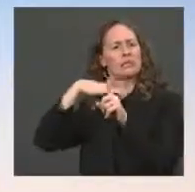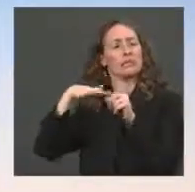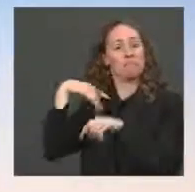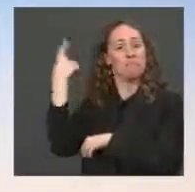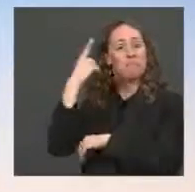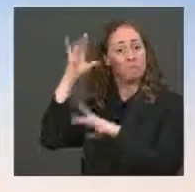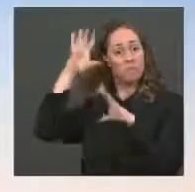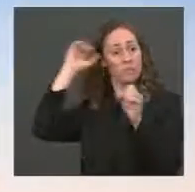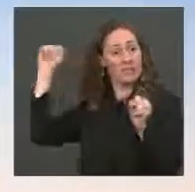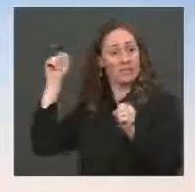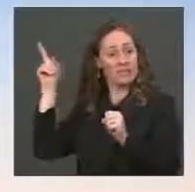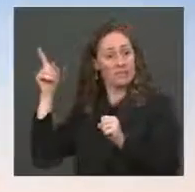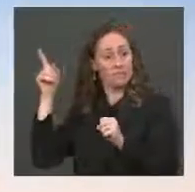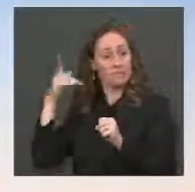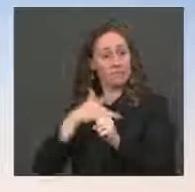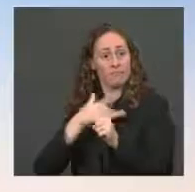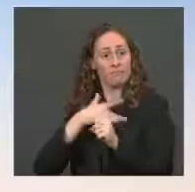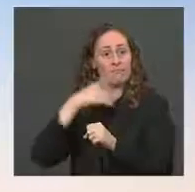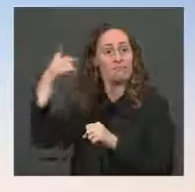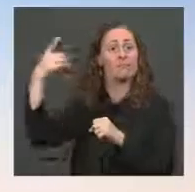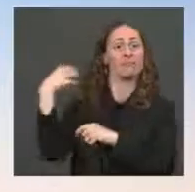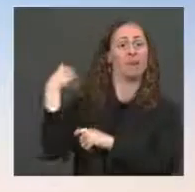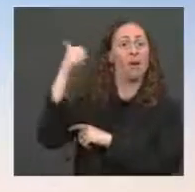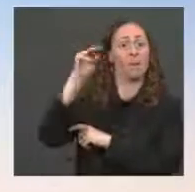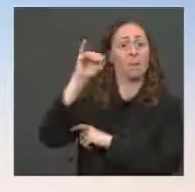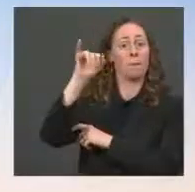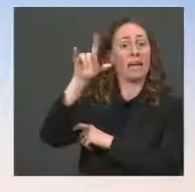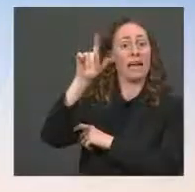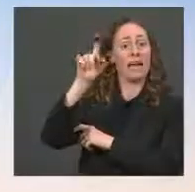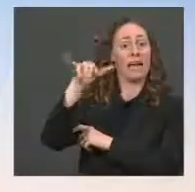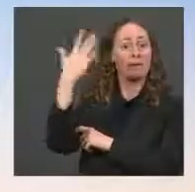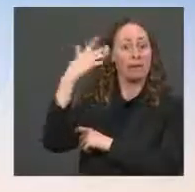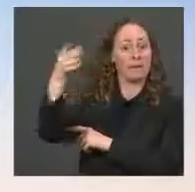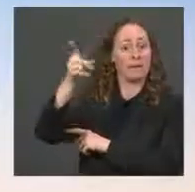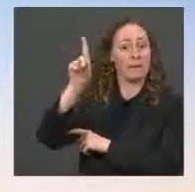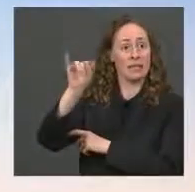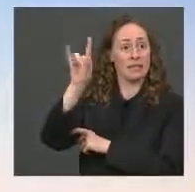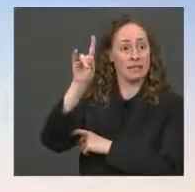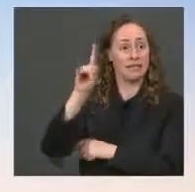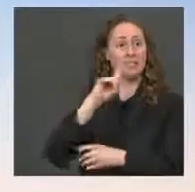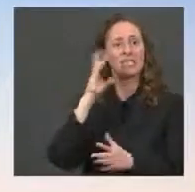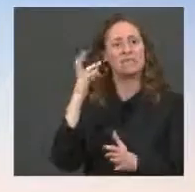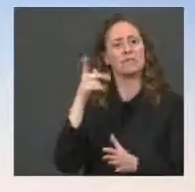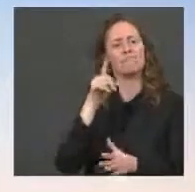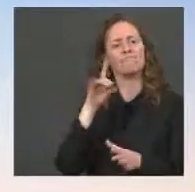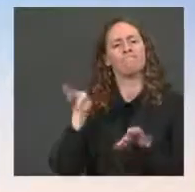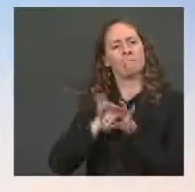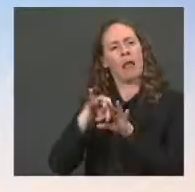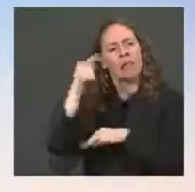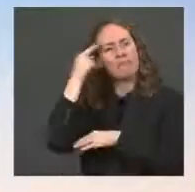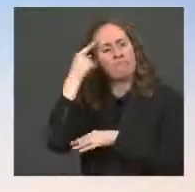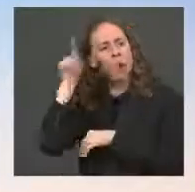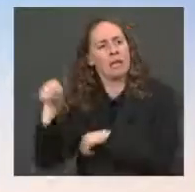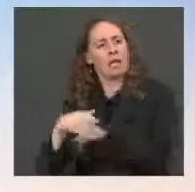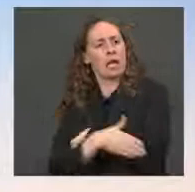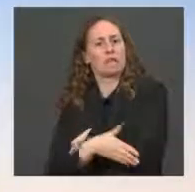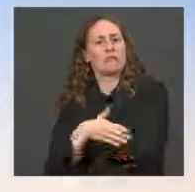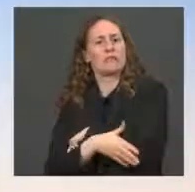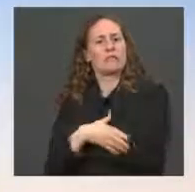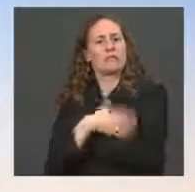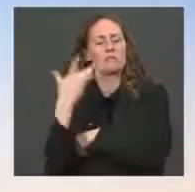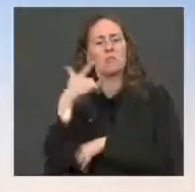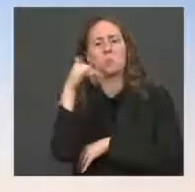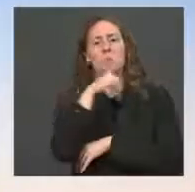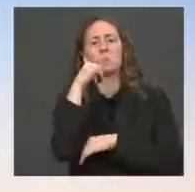the national interest by circumventing a former president who he feared was acting erratically? Well, it's the obligation